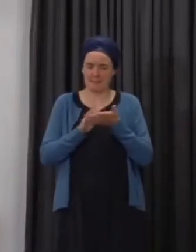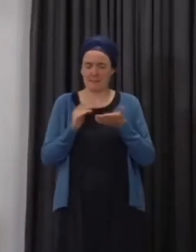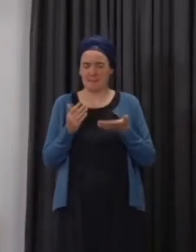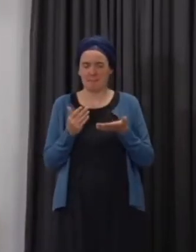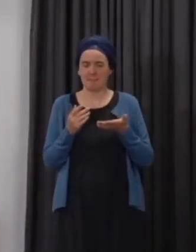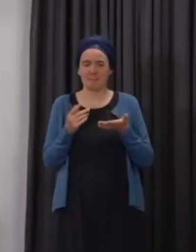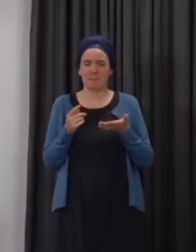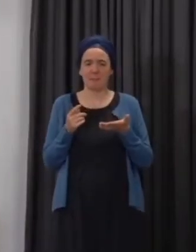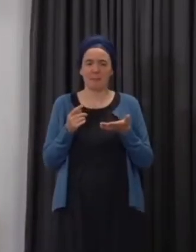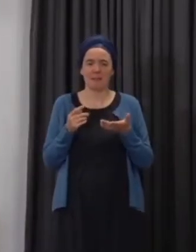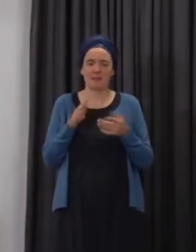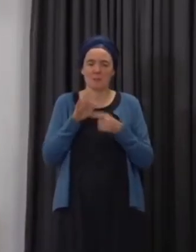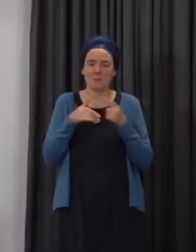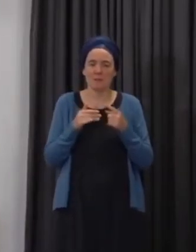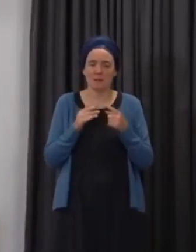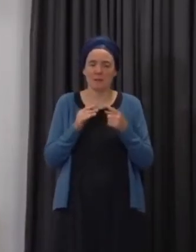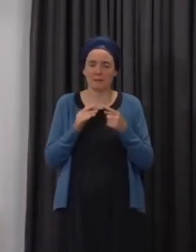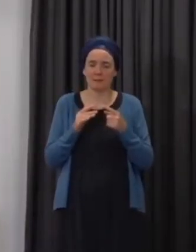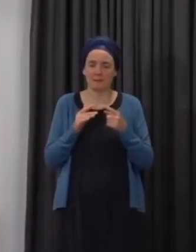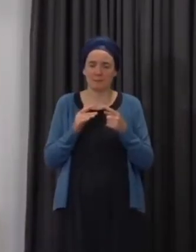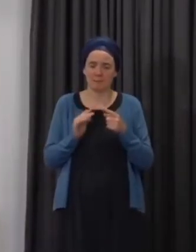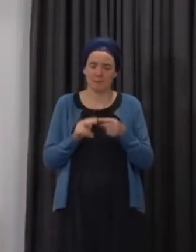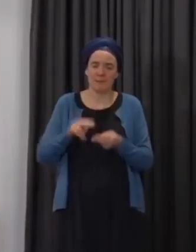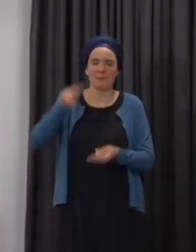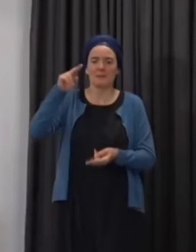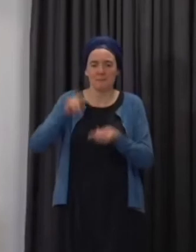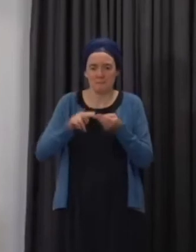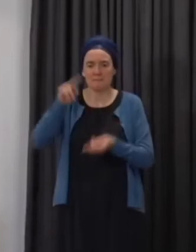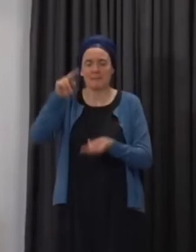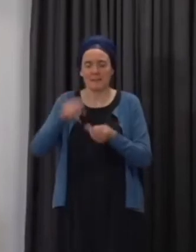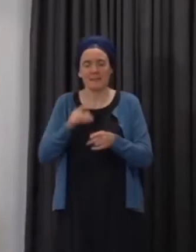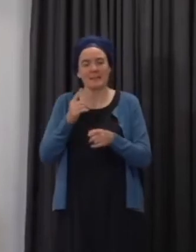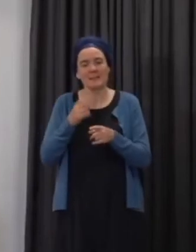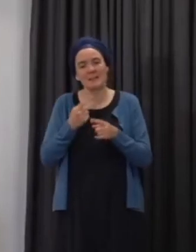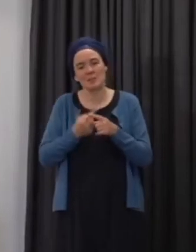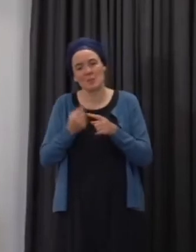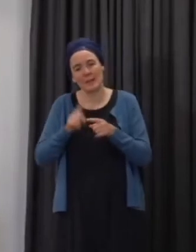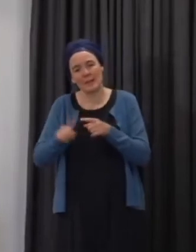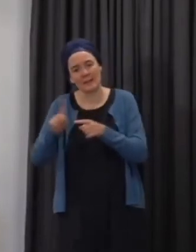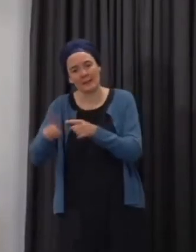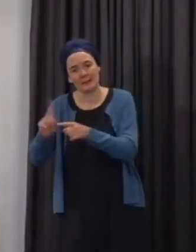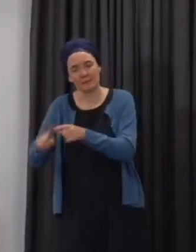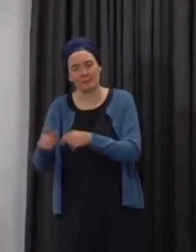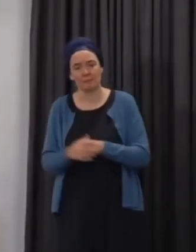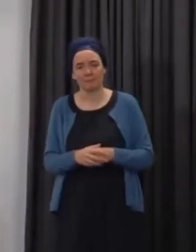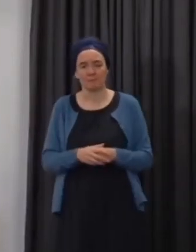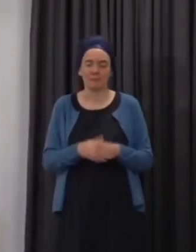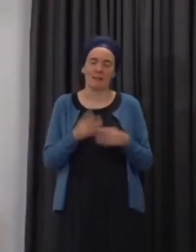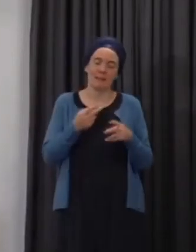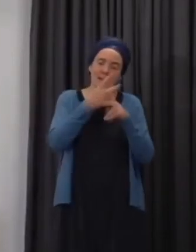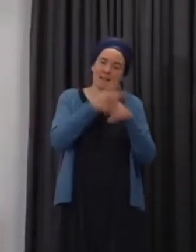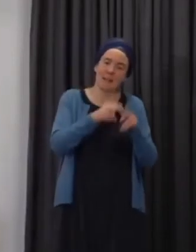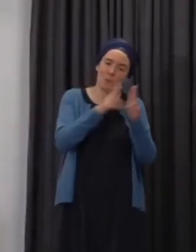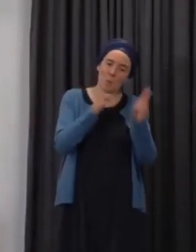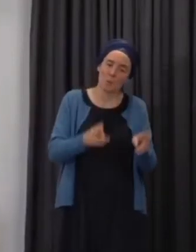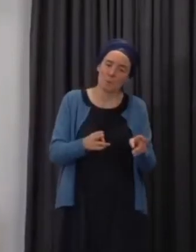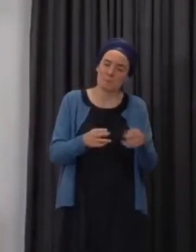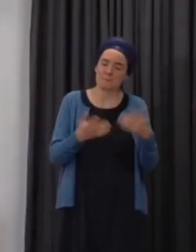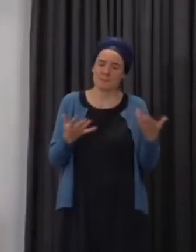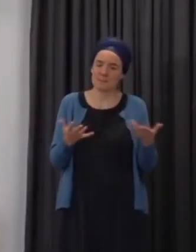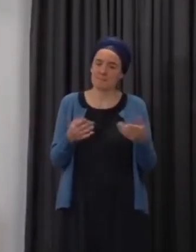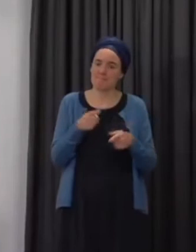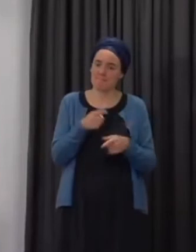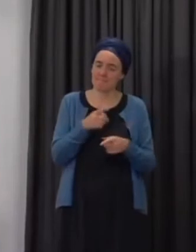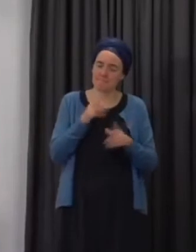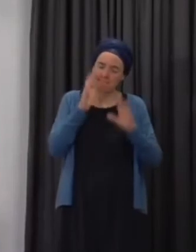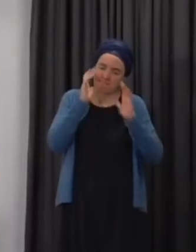there's an environment where there's a challenge about people coming in and out of those care homes. That's largely staff, because as you know, since lockdown, there